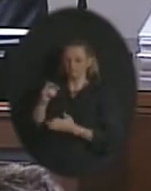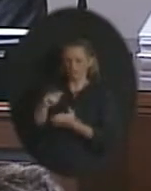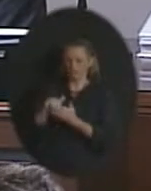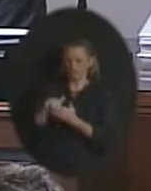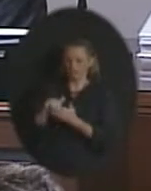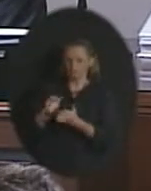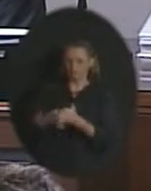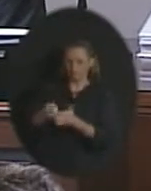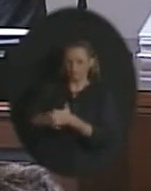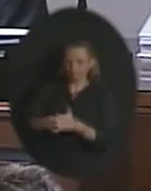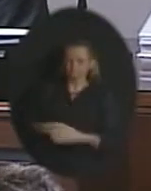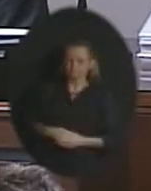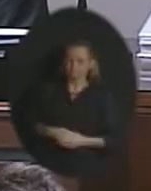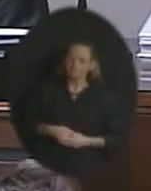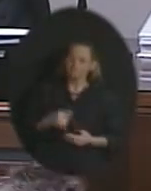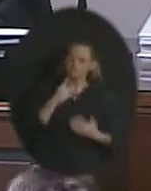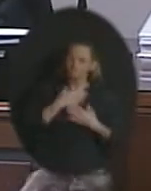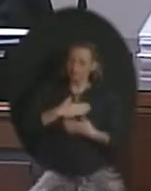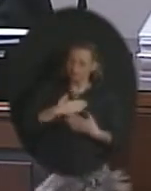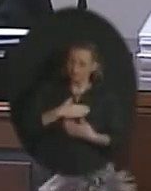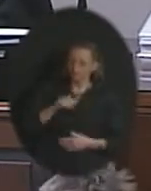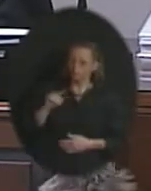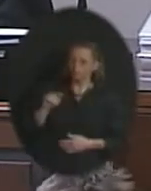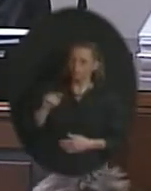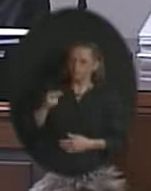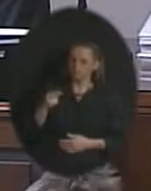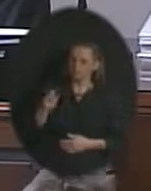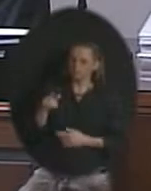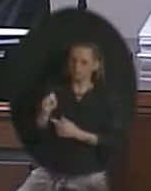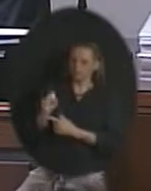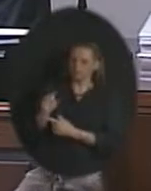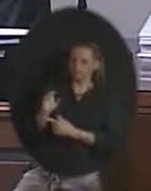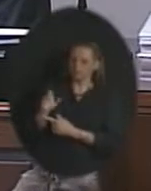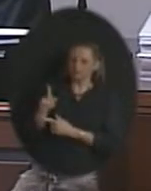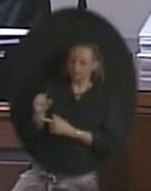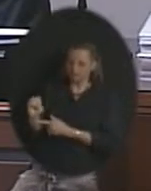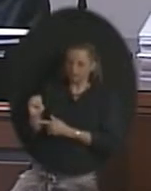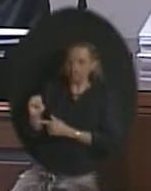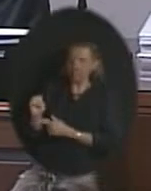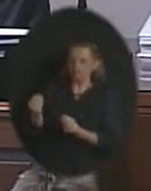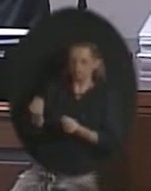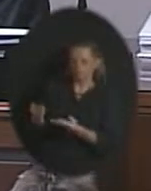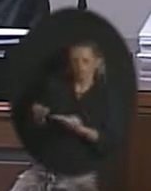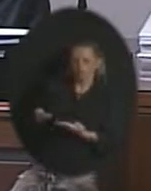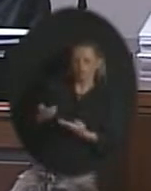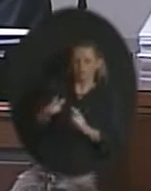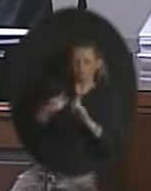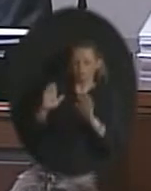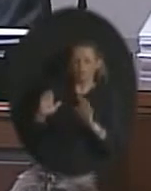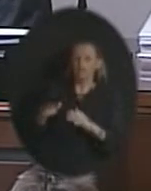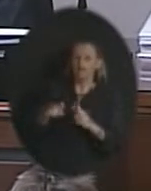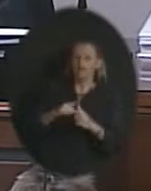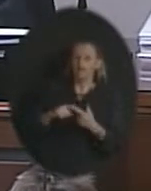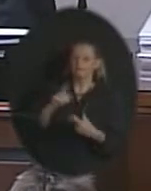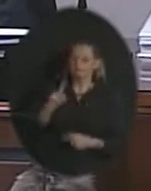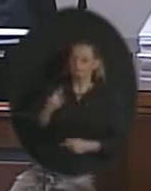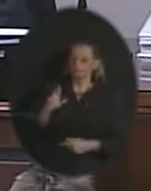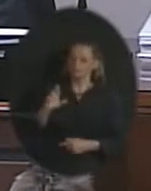we were very pleased with Thomas McGee coming back with a very strong program with incumbent. I was very pleased with Crusher Hartland coming back